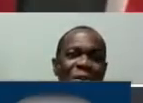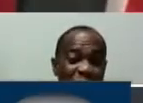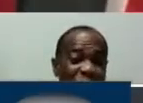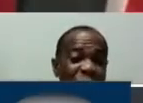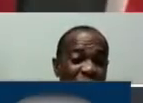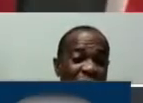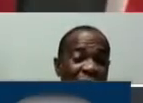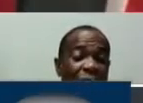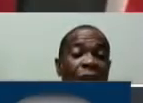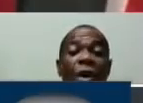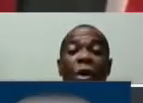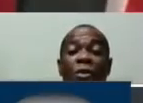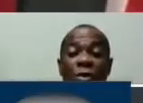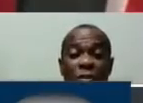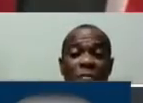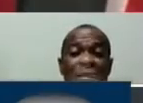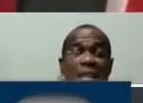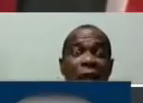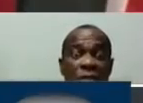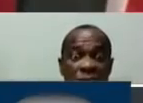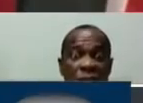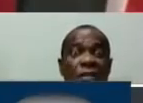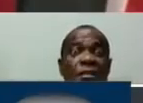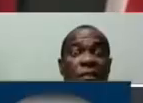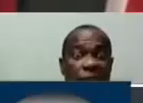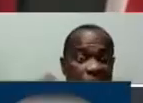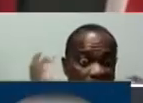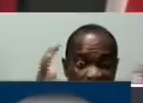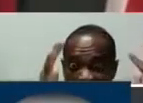national concerns that go with those undisputed facts.